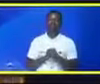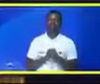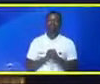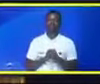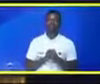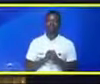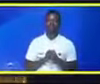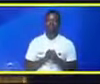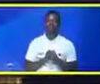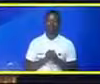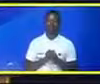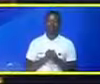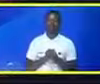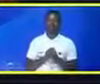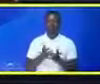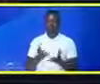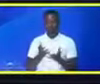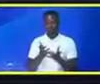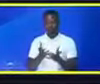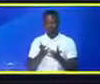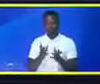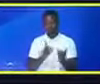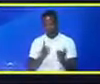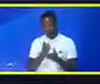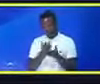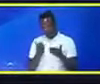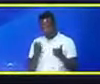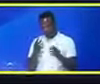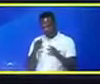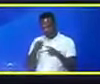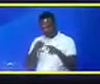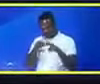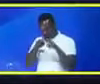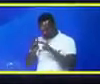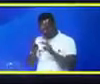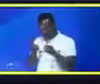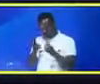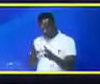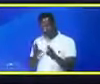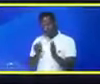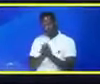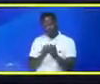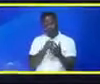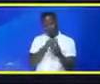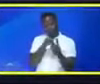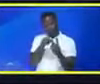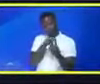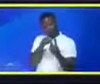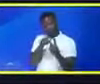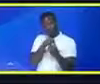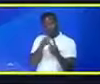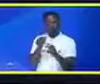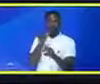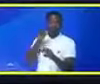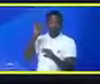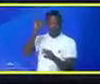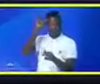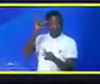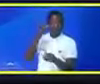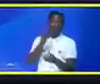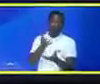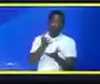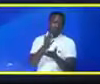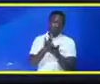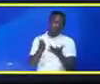Now, I want us to do something very prophetic. Two things. Remember, I requested yesterday